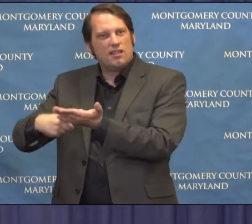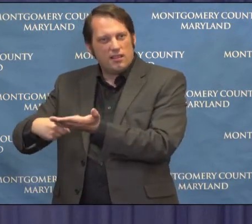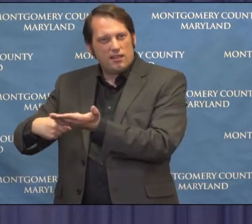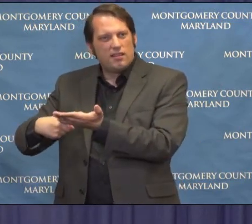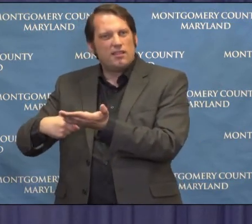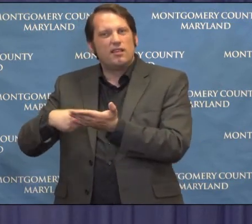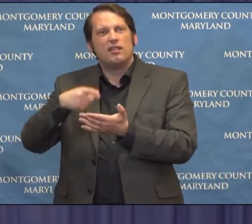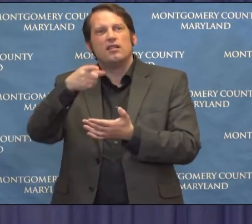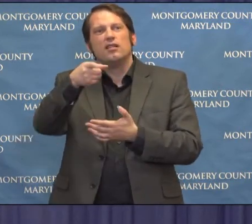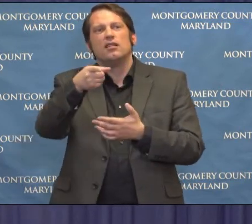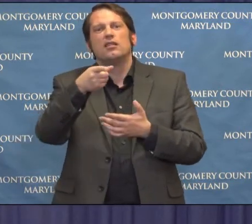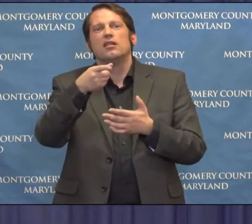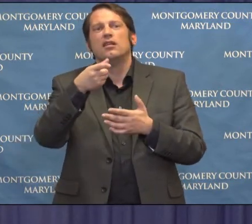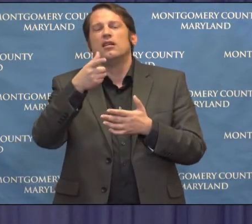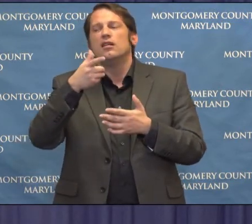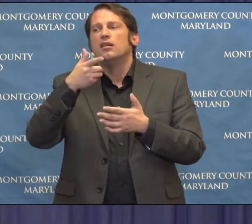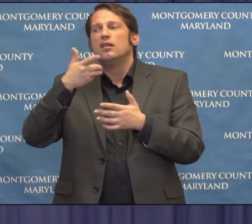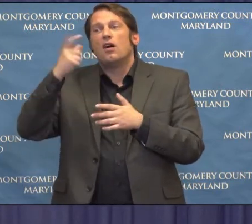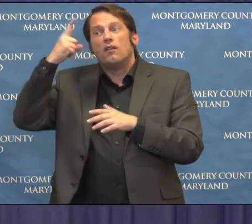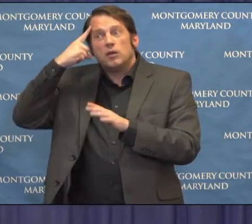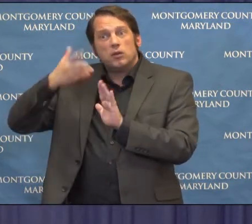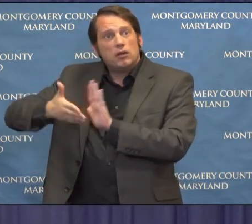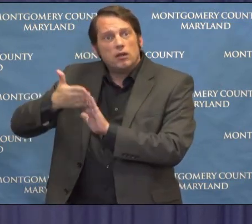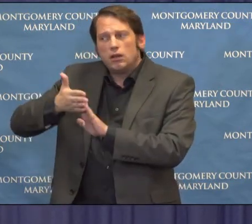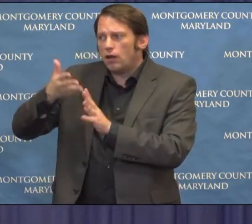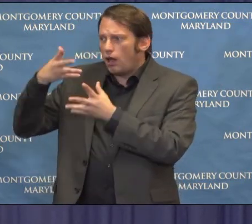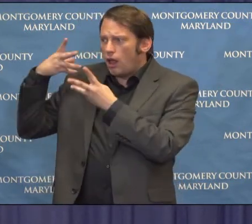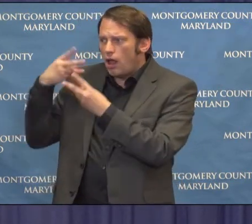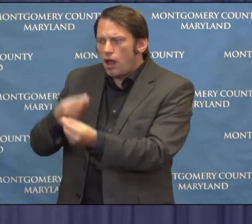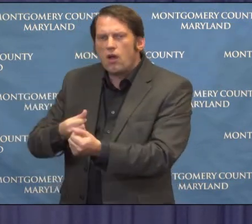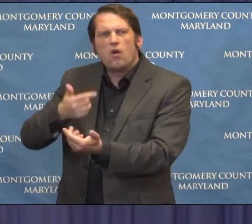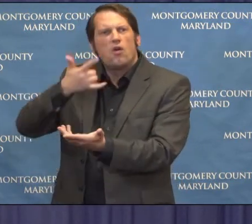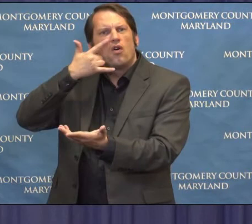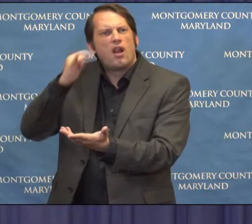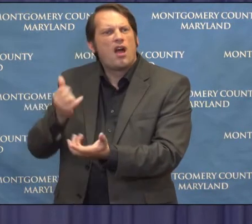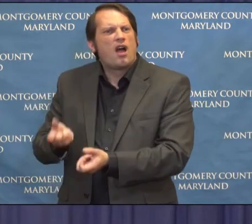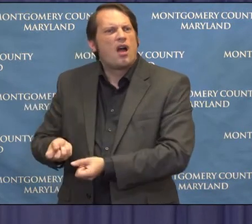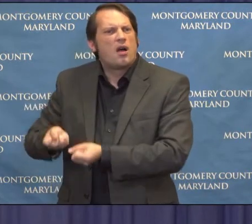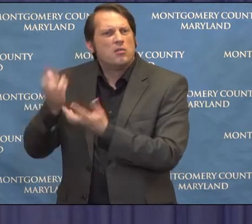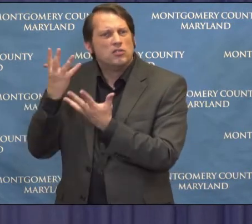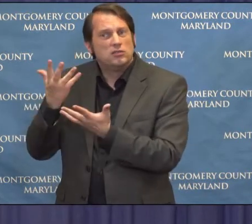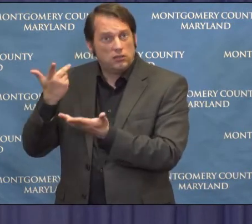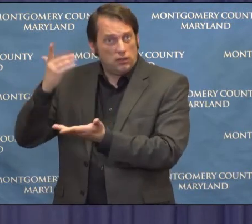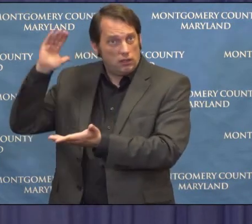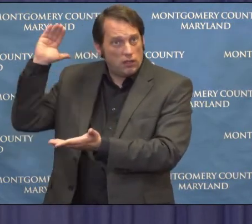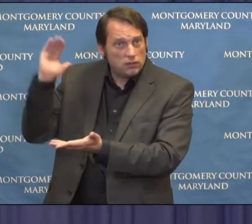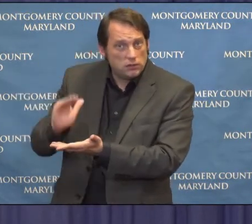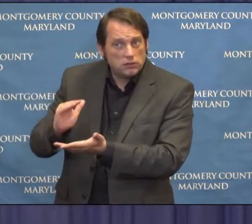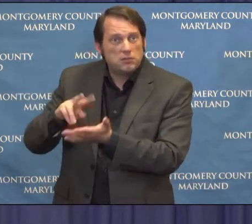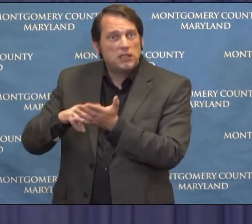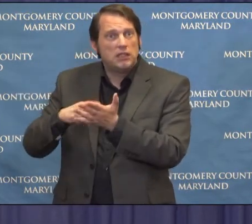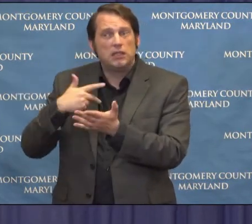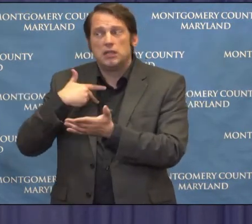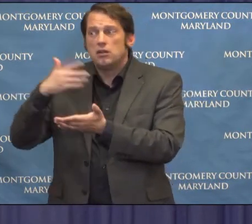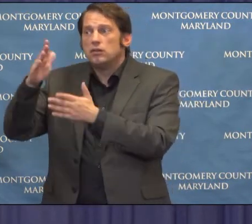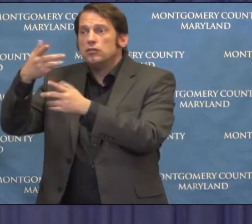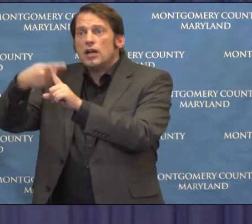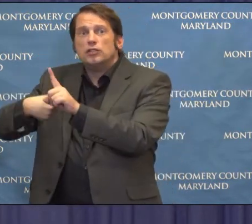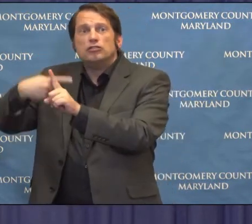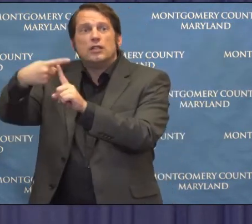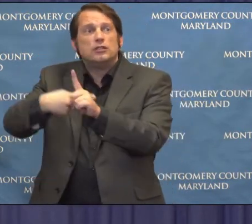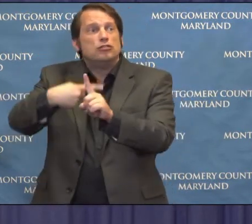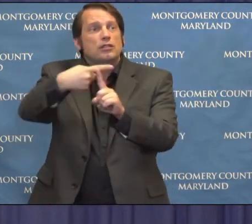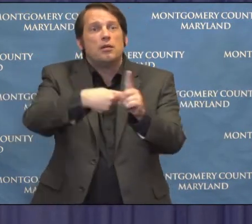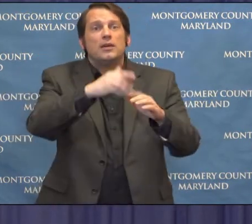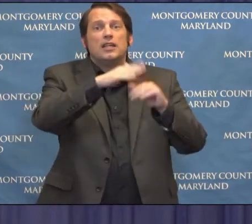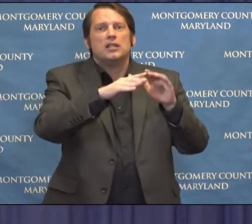had less space to buy and less space to rent, we would be up financially. So there are a lot of reasons for everybody to